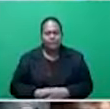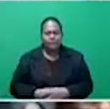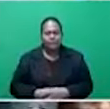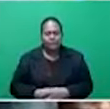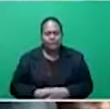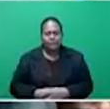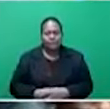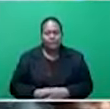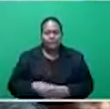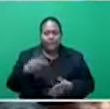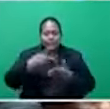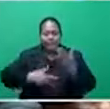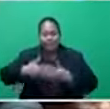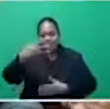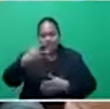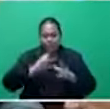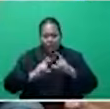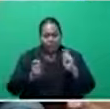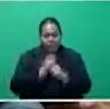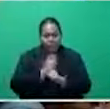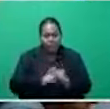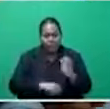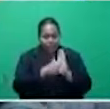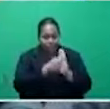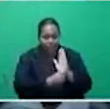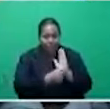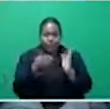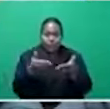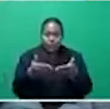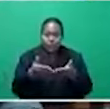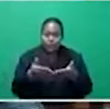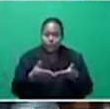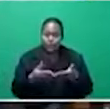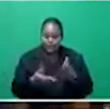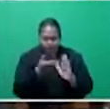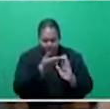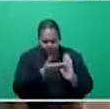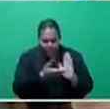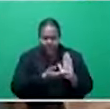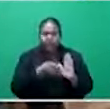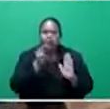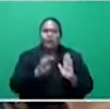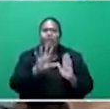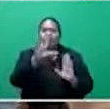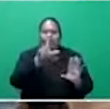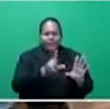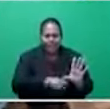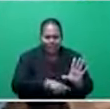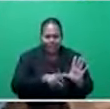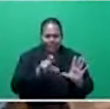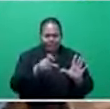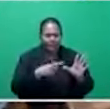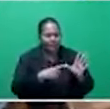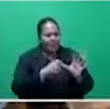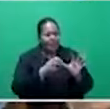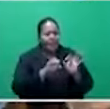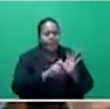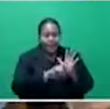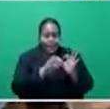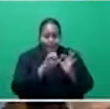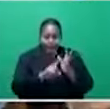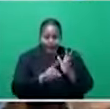Part 9 of the Climate Change Act introduces the requirement to design a 5-year carbon budget to achieve Fiji's